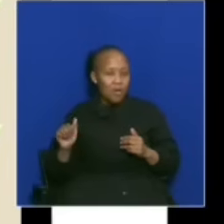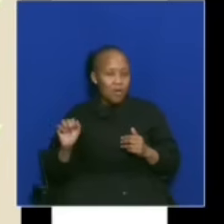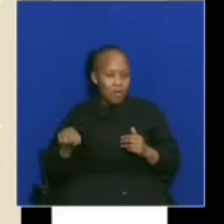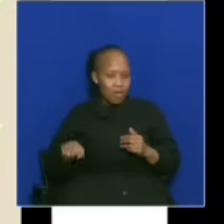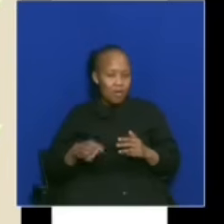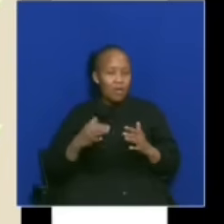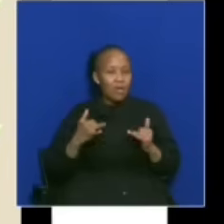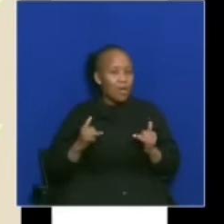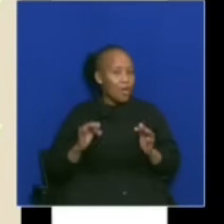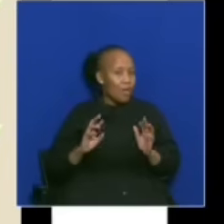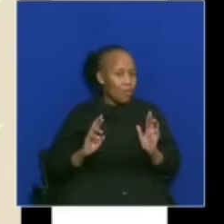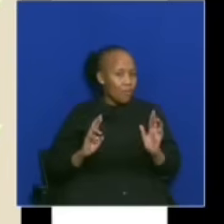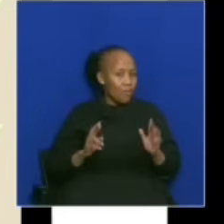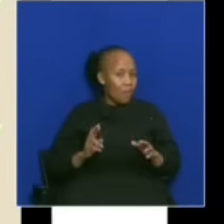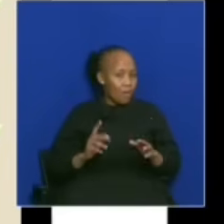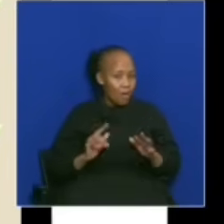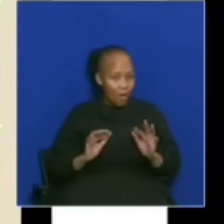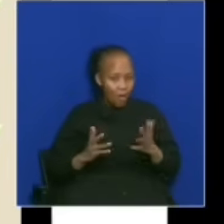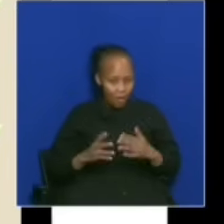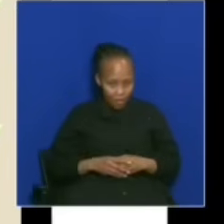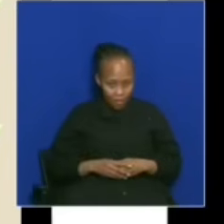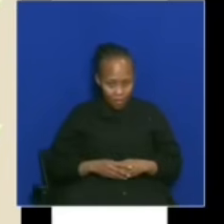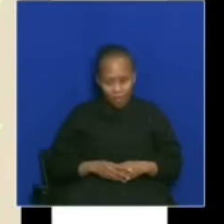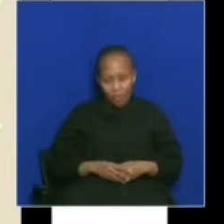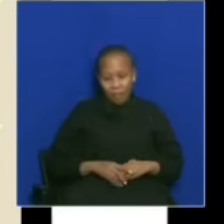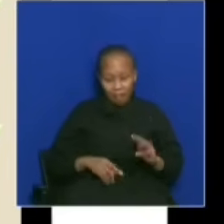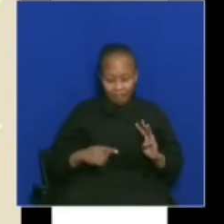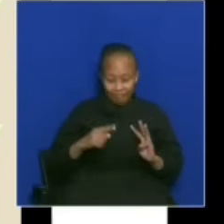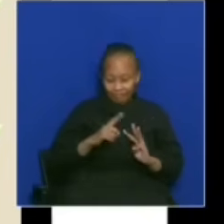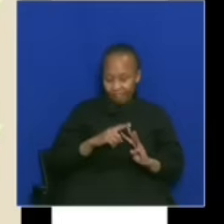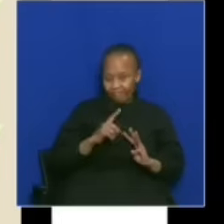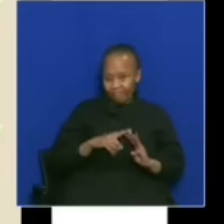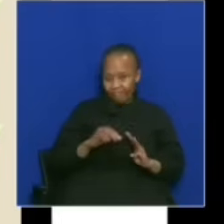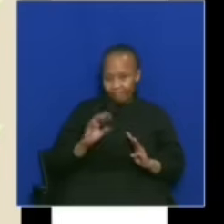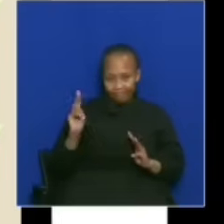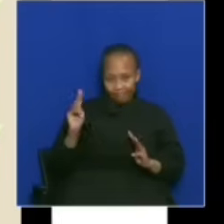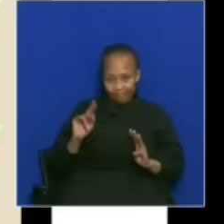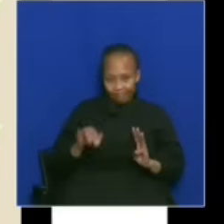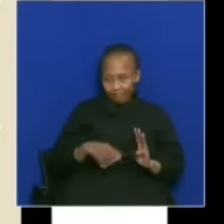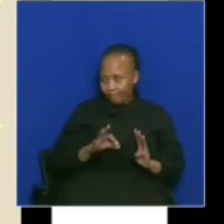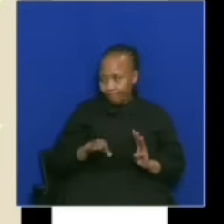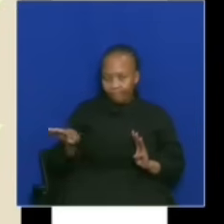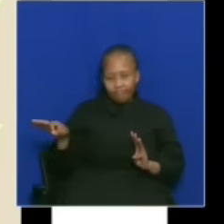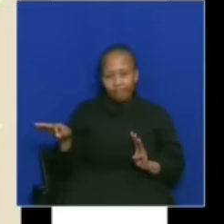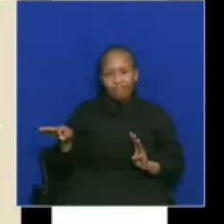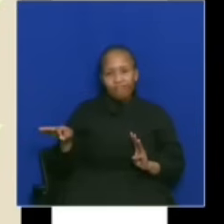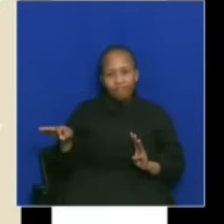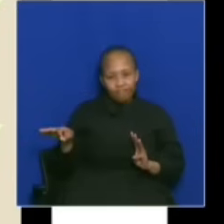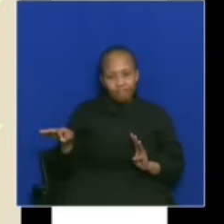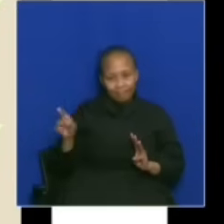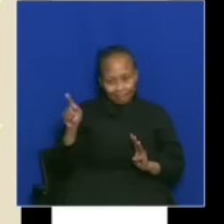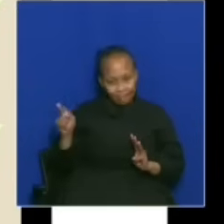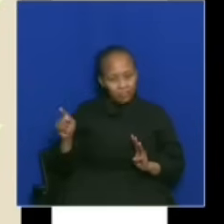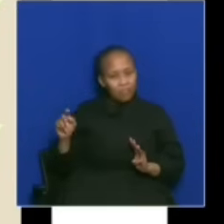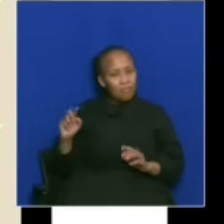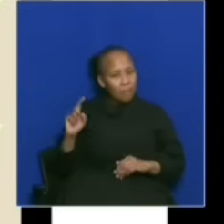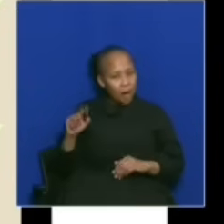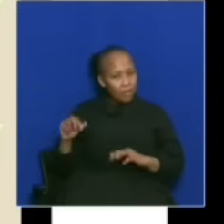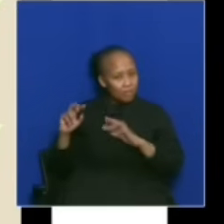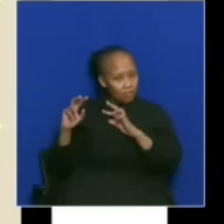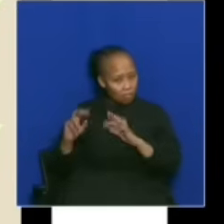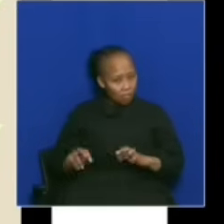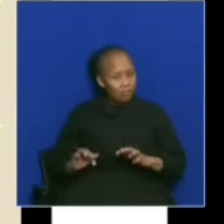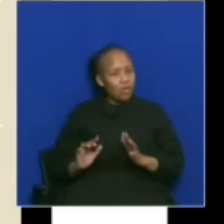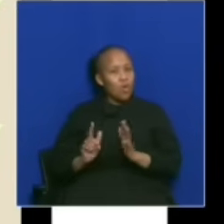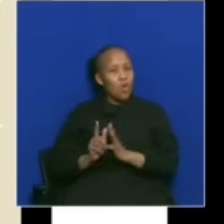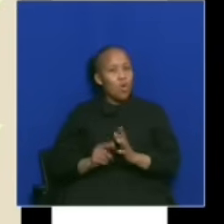forward to General Khan, who ought to be investigating illegal tobacco, Abramji going to get